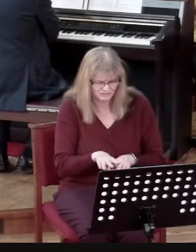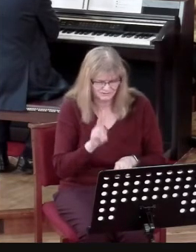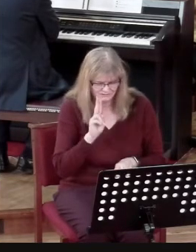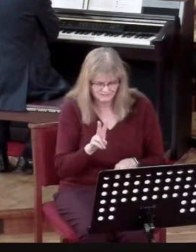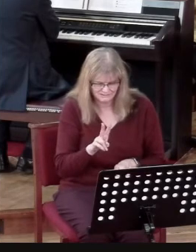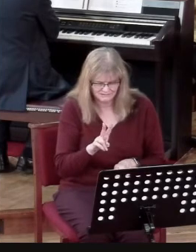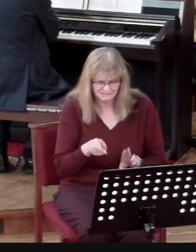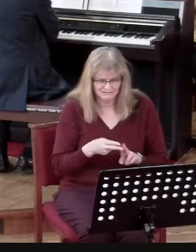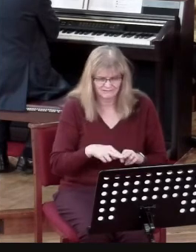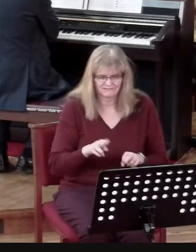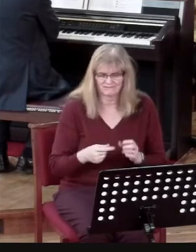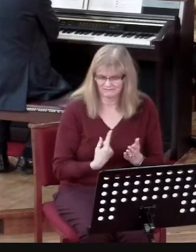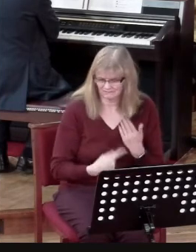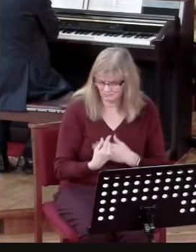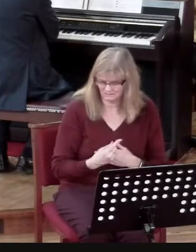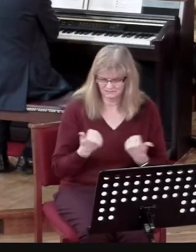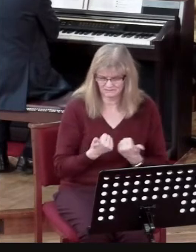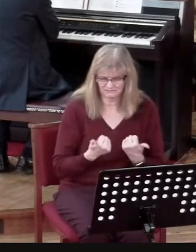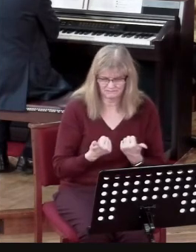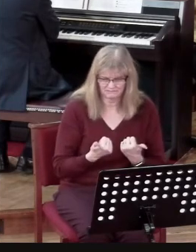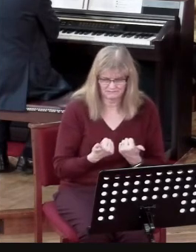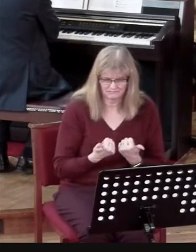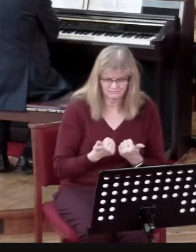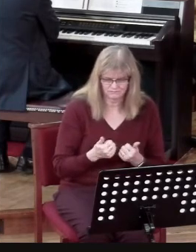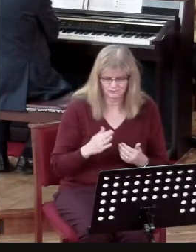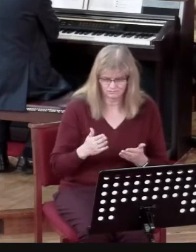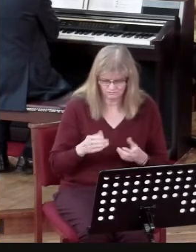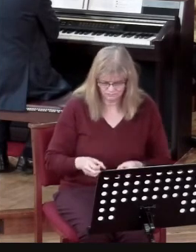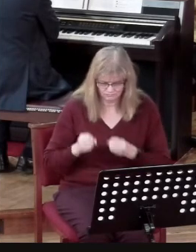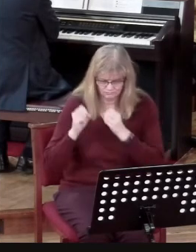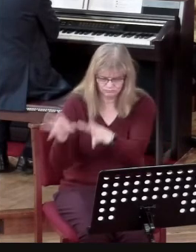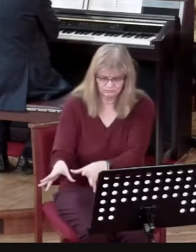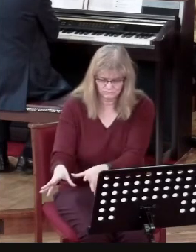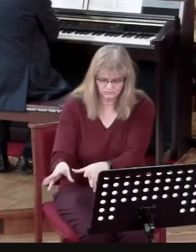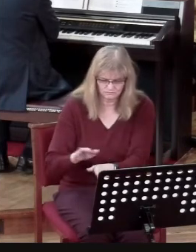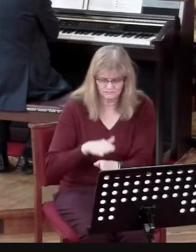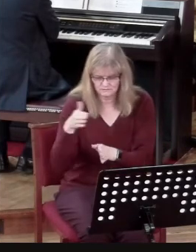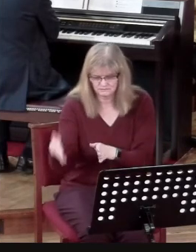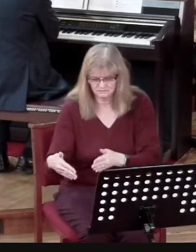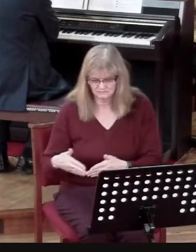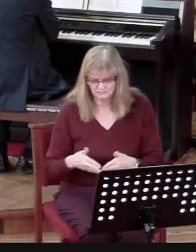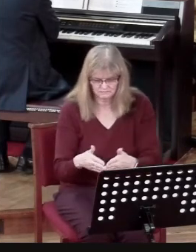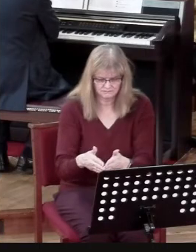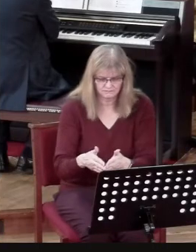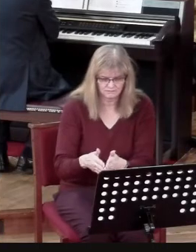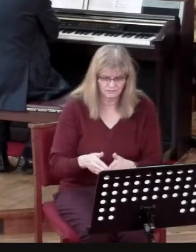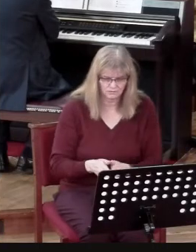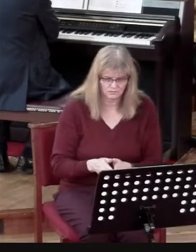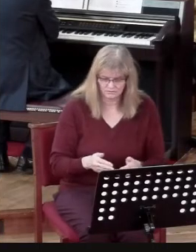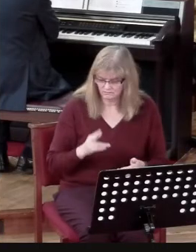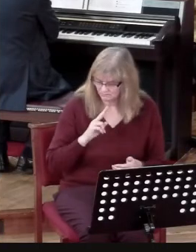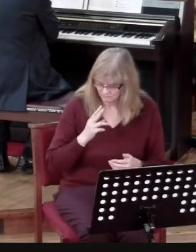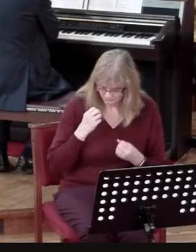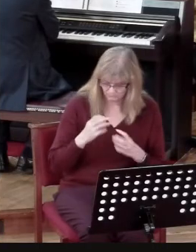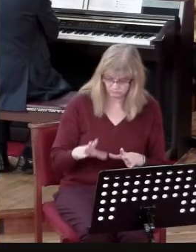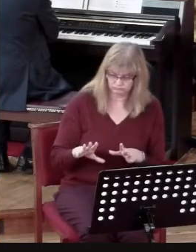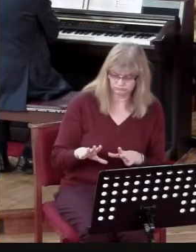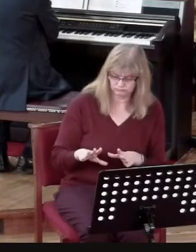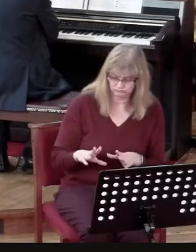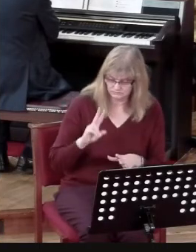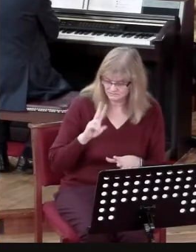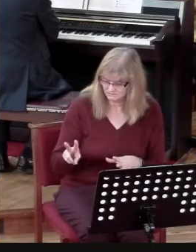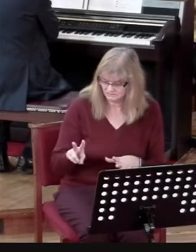said to Peter, it is the Lord. As soon as Simon Peter heard him say, it is the Lord, he wrapped his outer garment around him, for he had